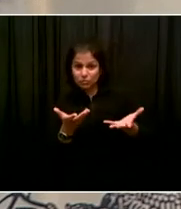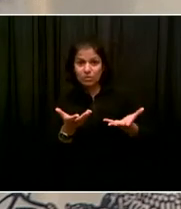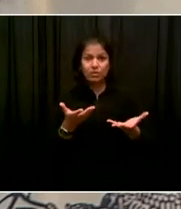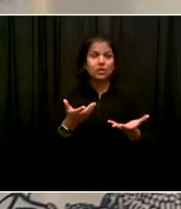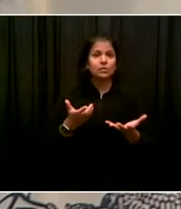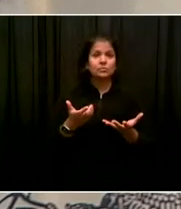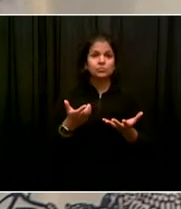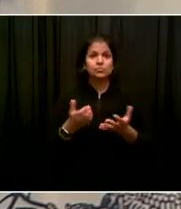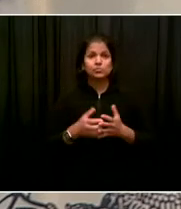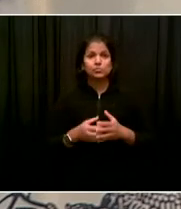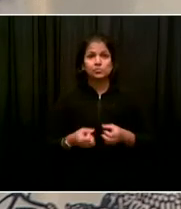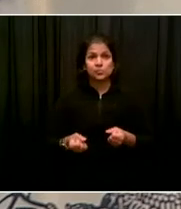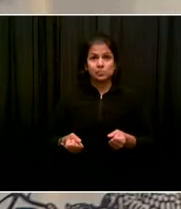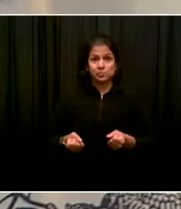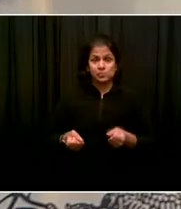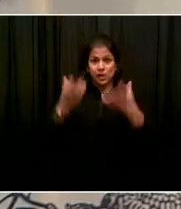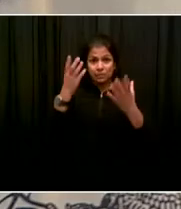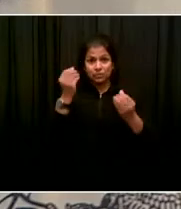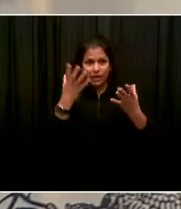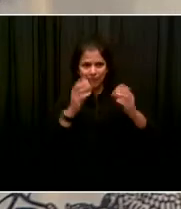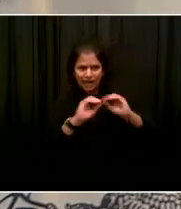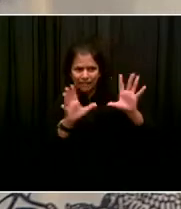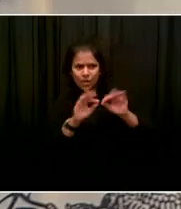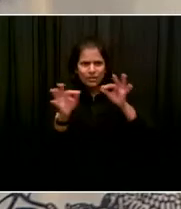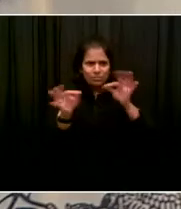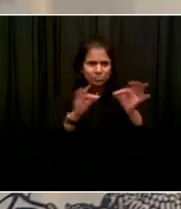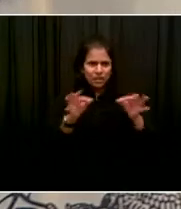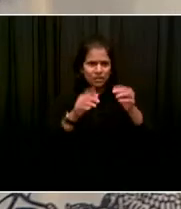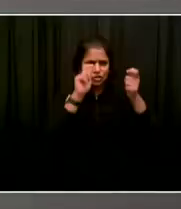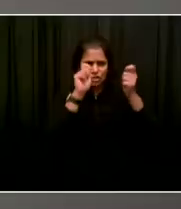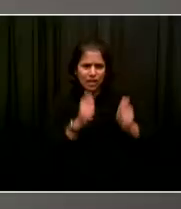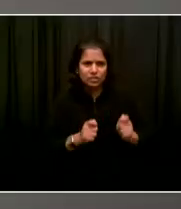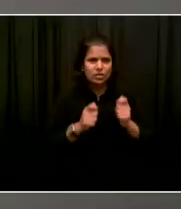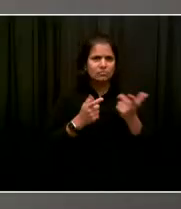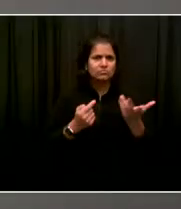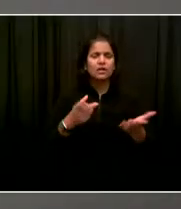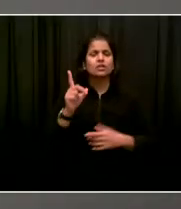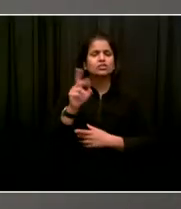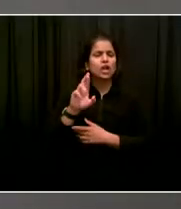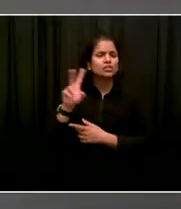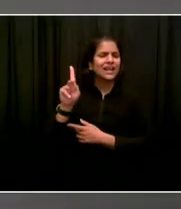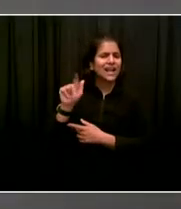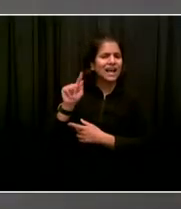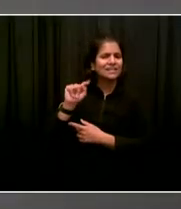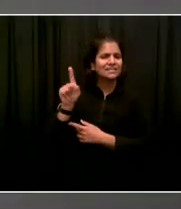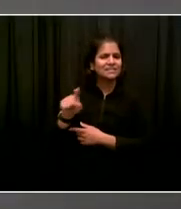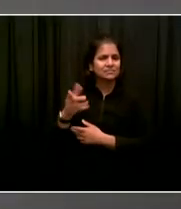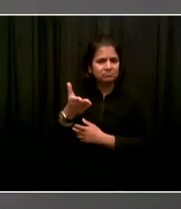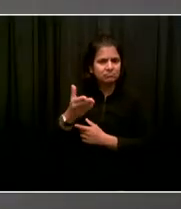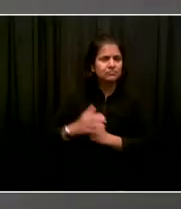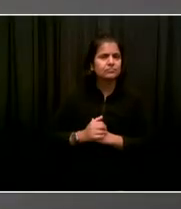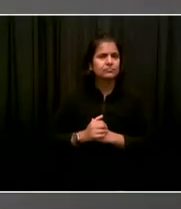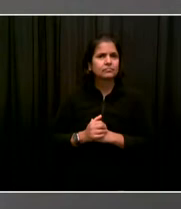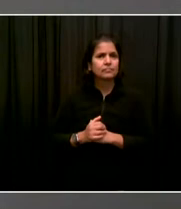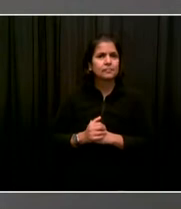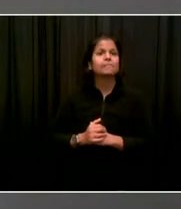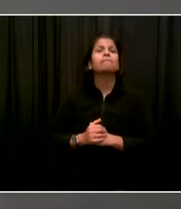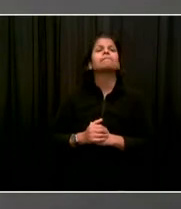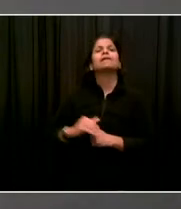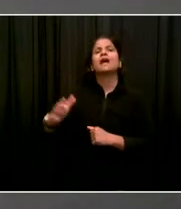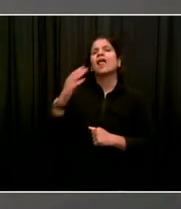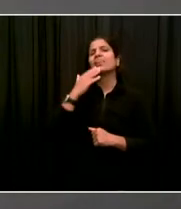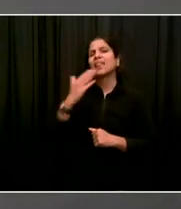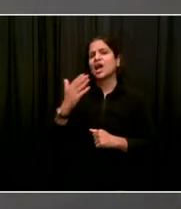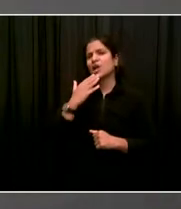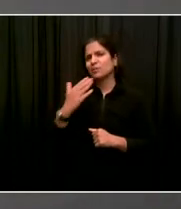adjustments we need to make, starting with Dr. Katz. Thank you, sir. And I'll go right after our presser and look again